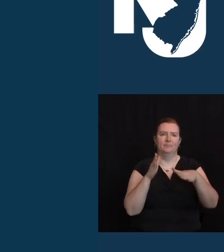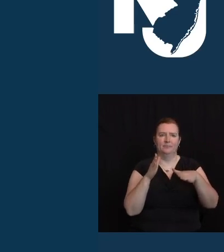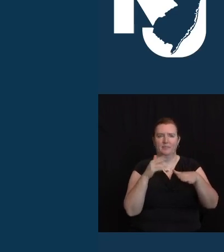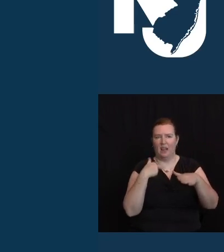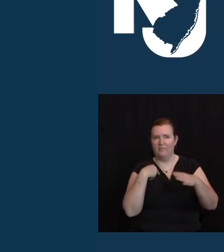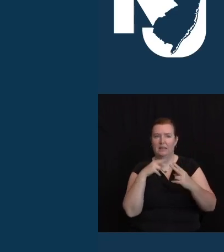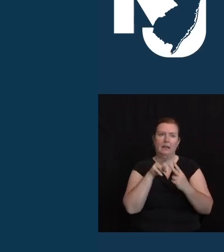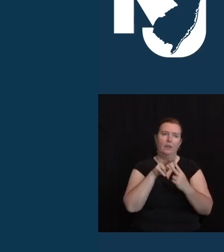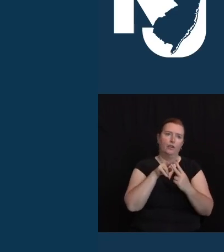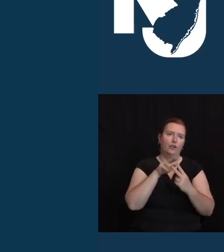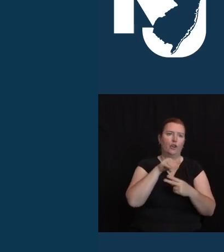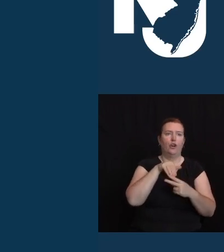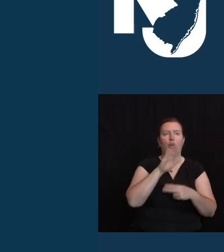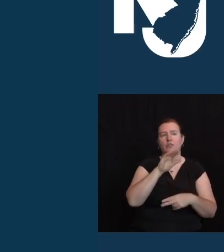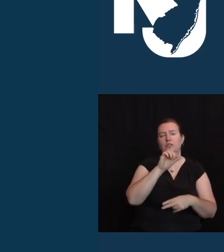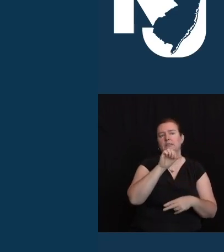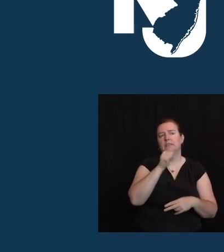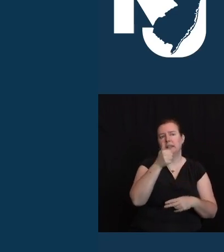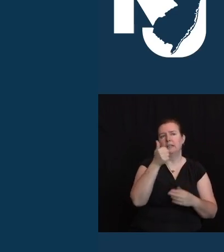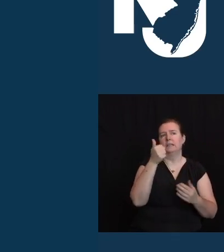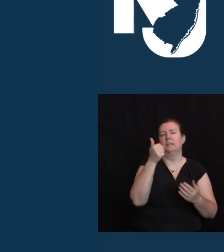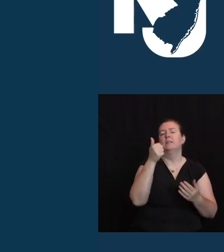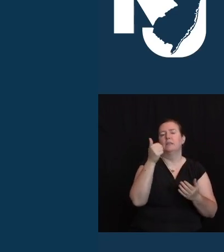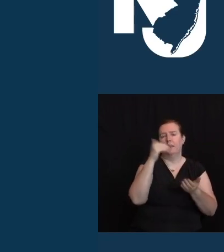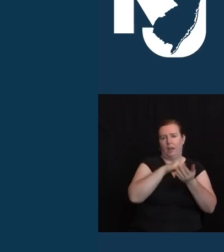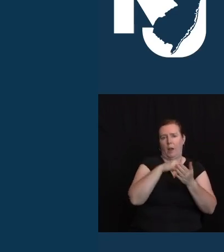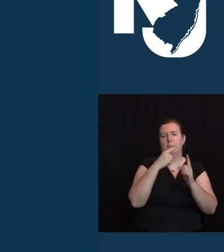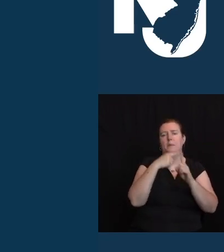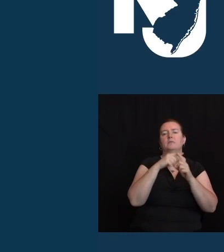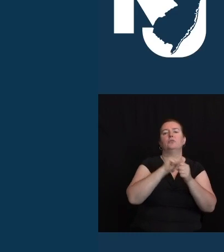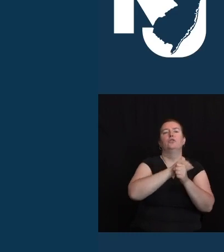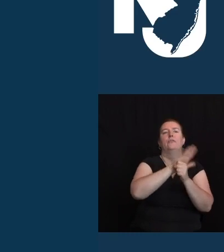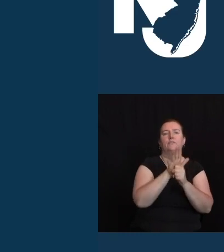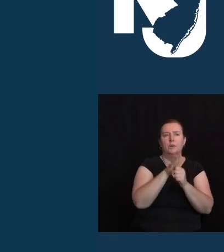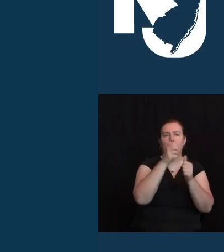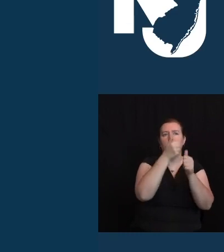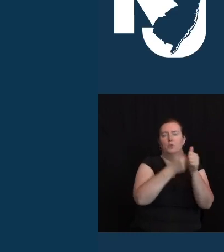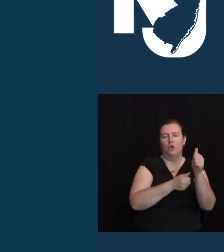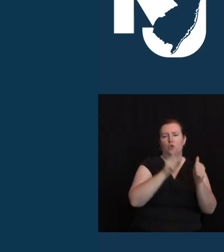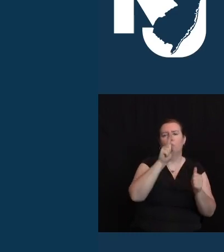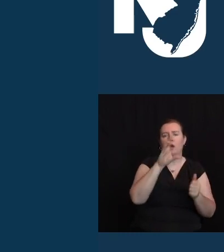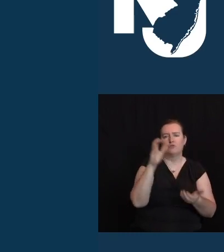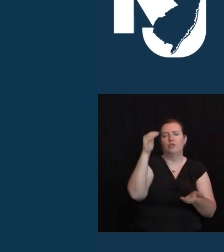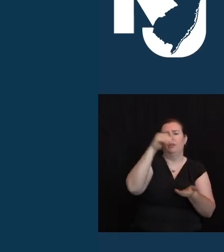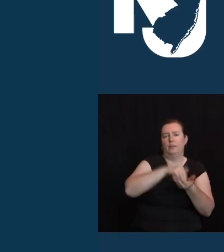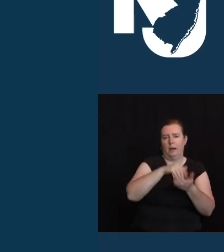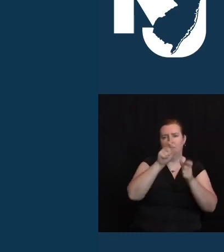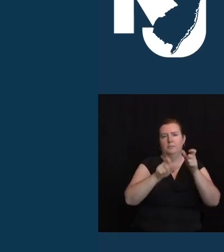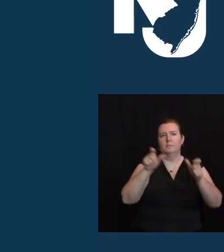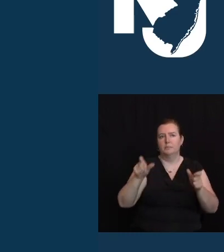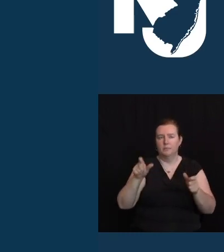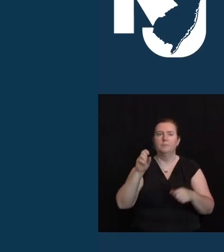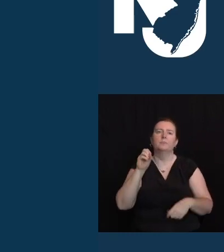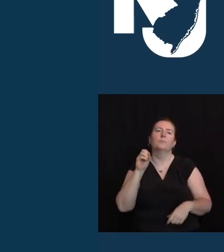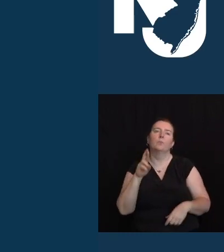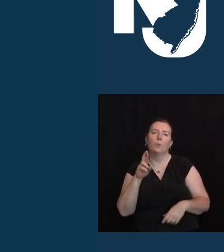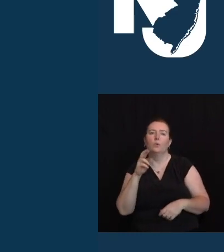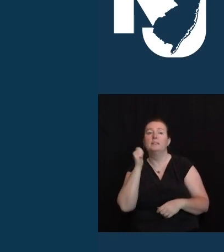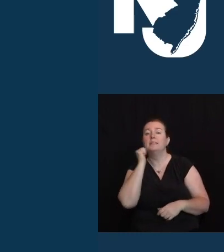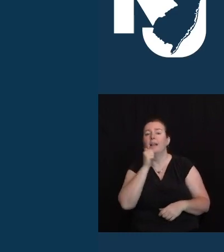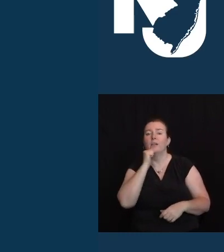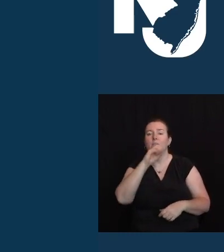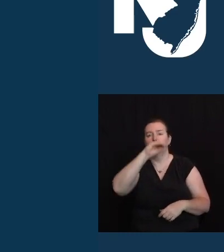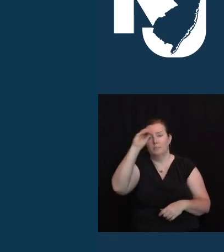cases of coronavirus per 100,000 residents, or a daily positivity rate that is greater